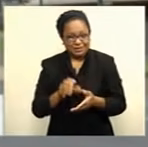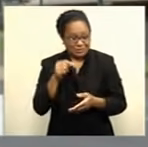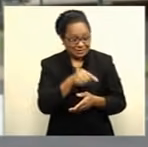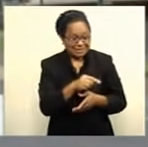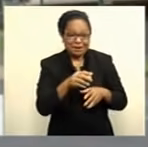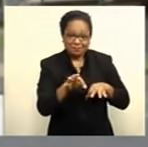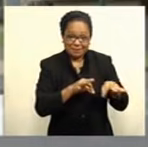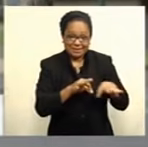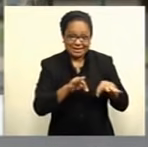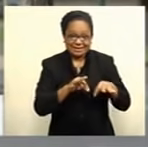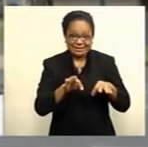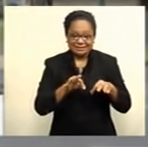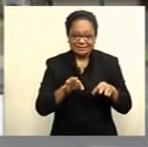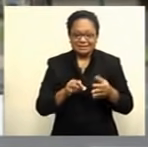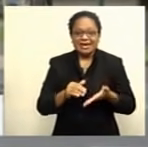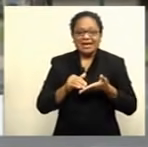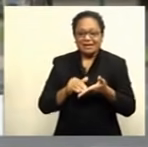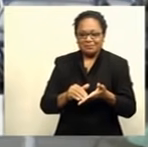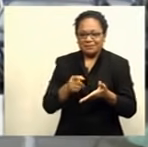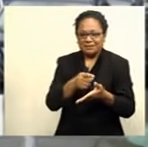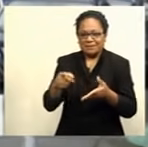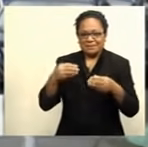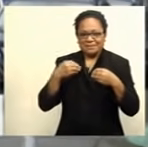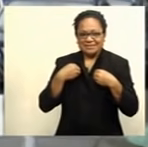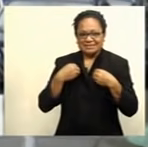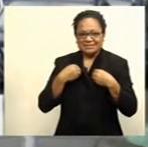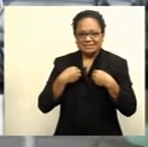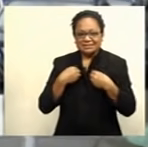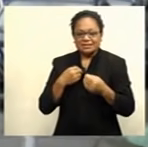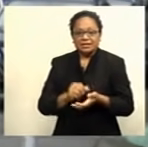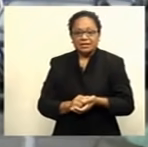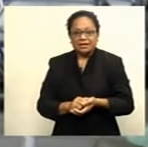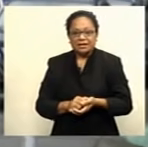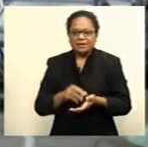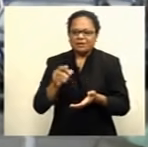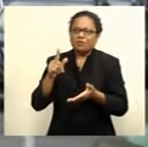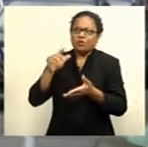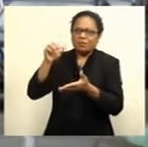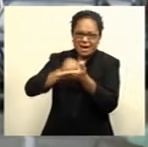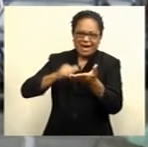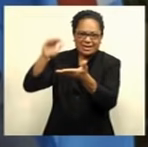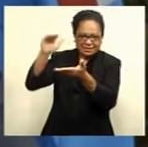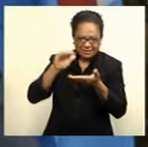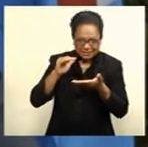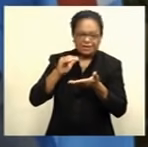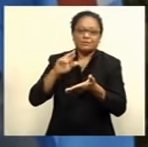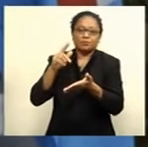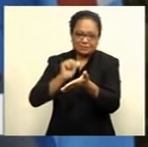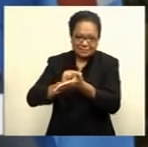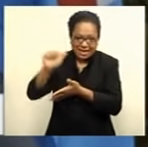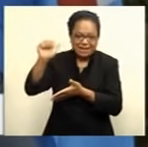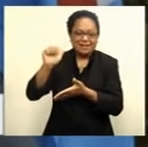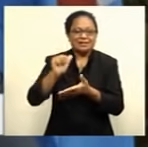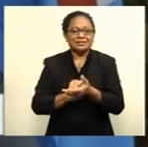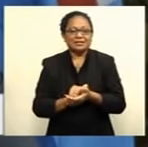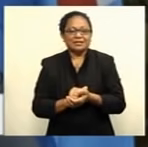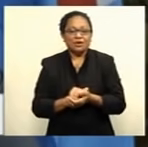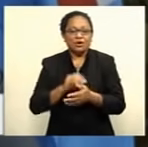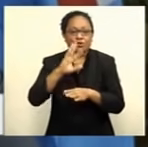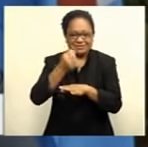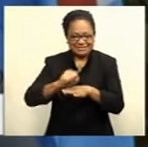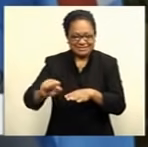which address import substitution, increase foreign exchange and exports. The program is